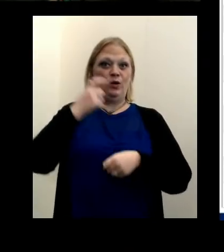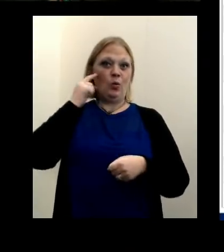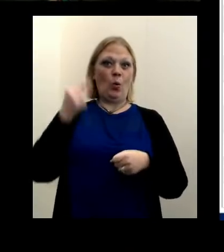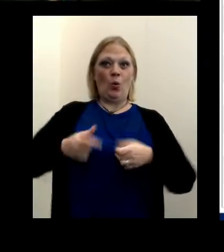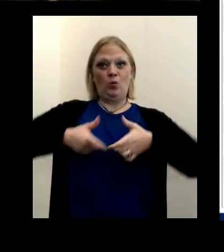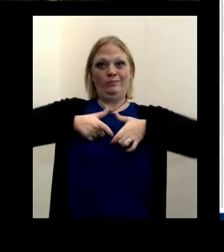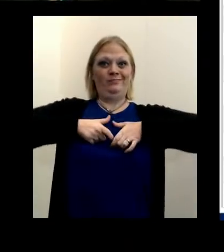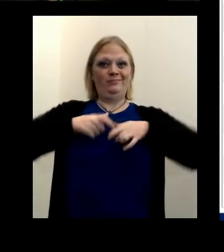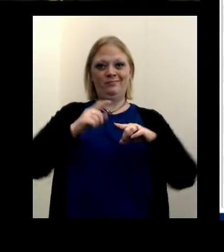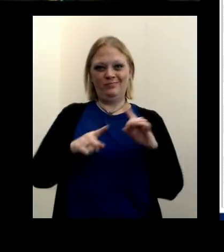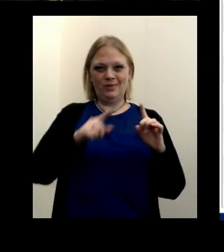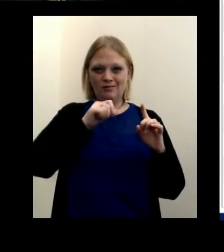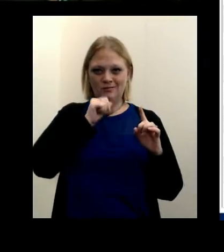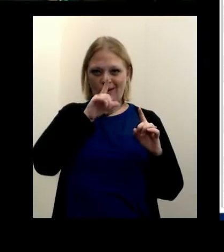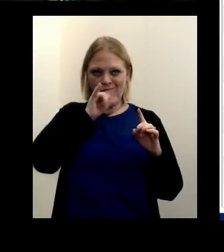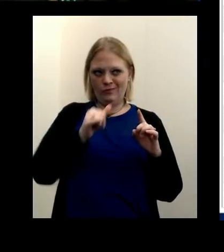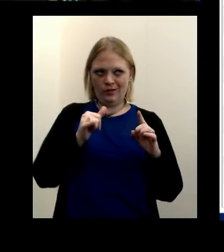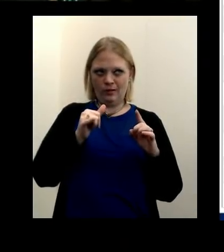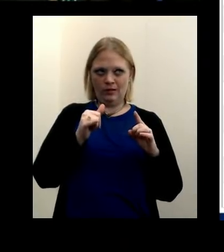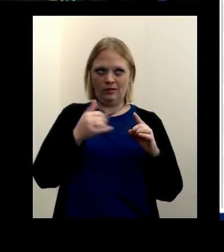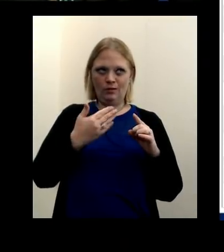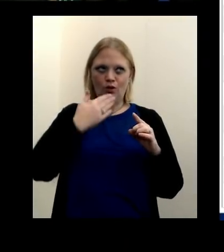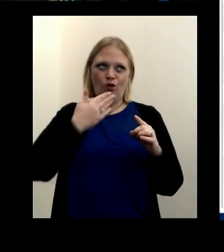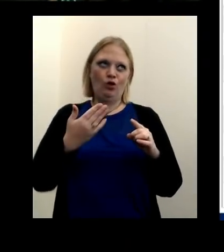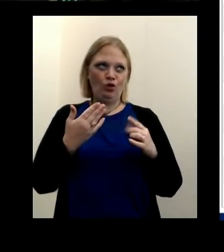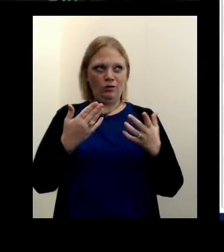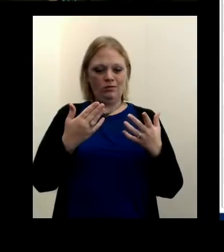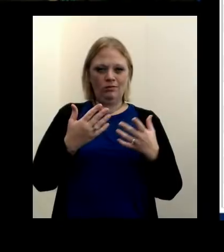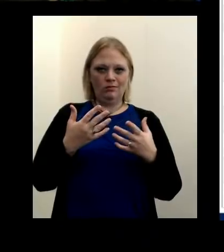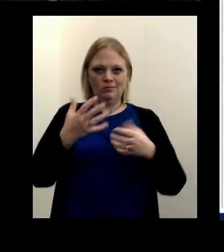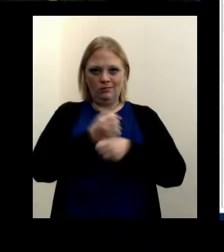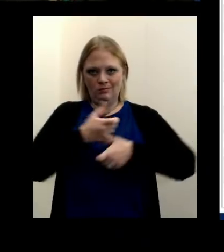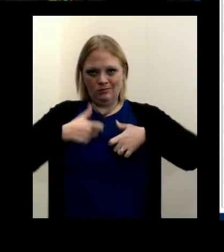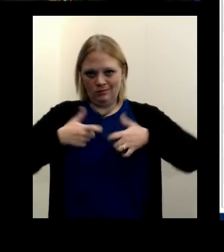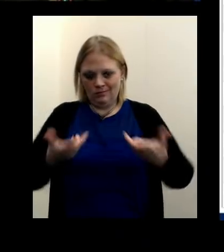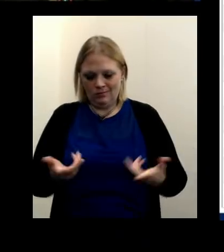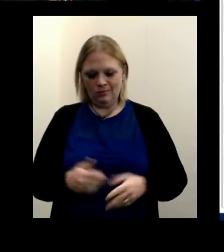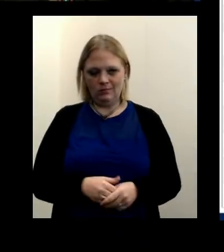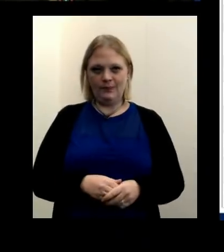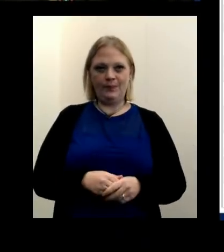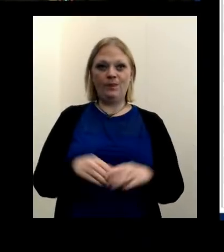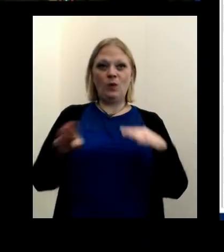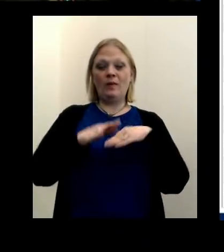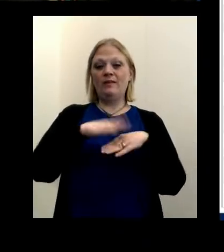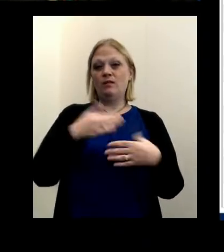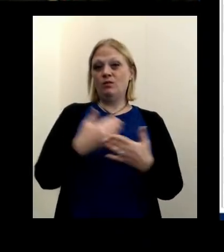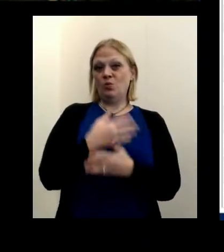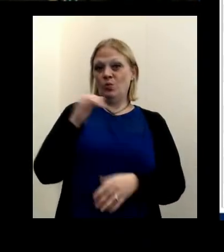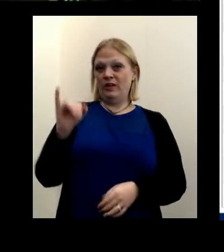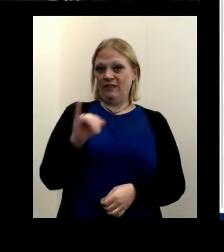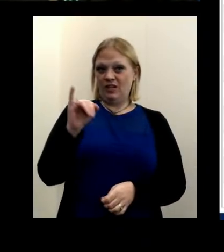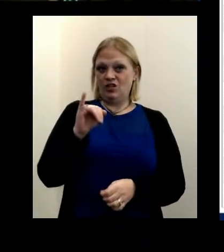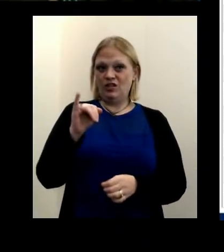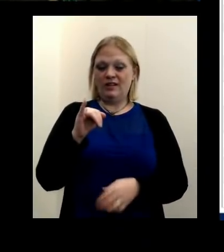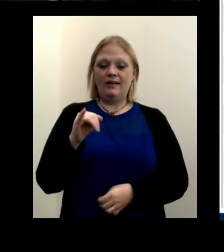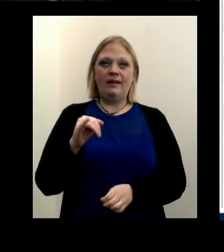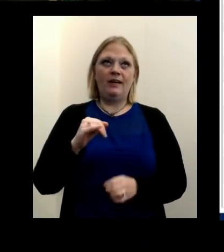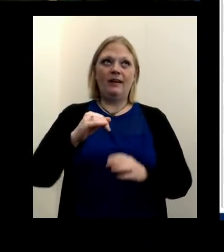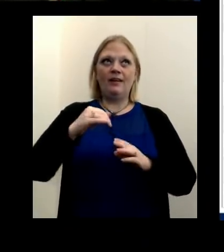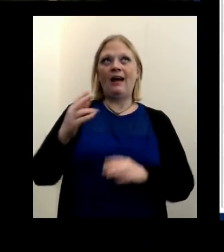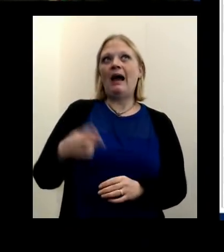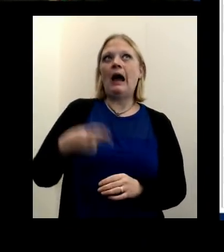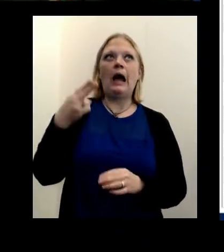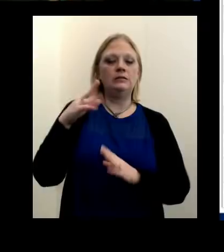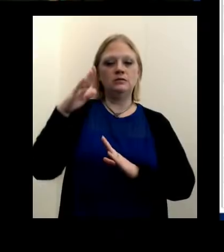win. We unfortunately still have, based on new infections, the highest positivity rate for